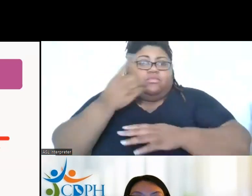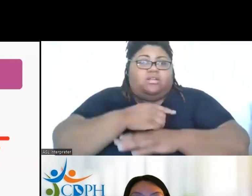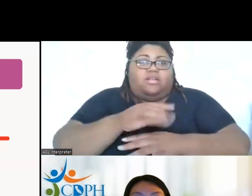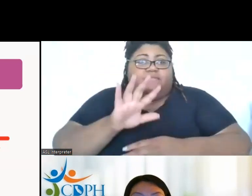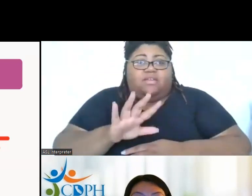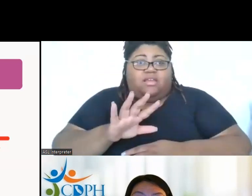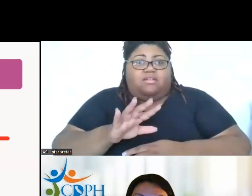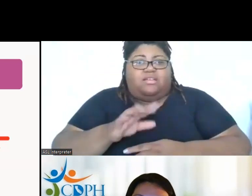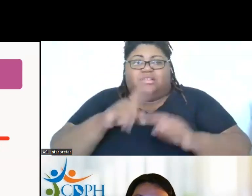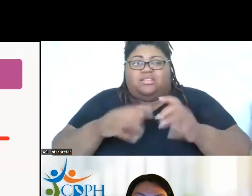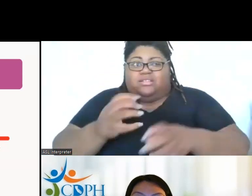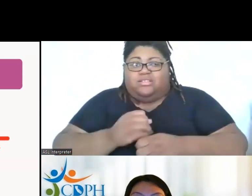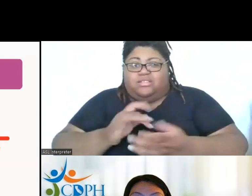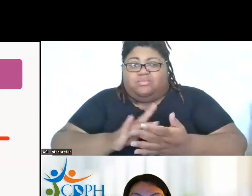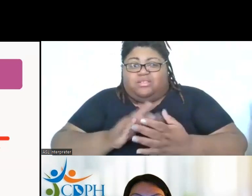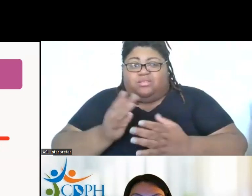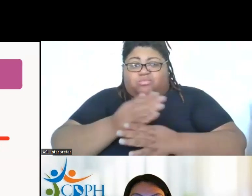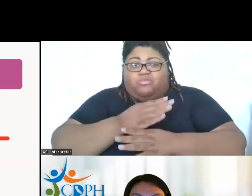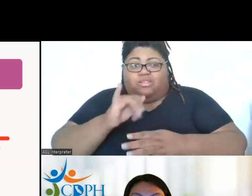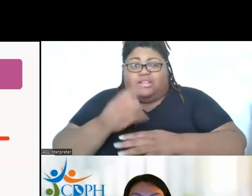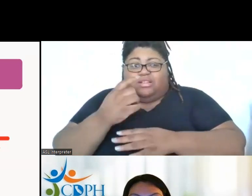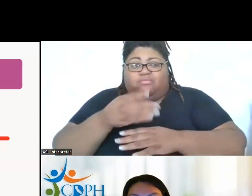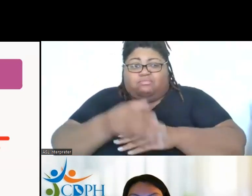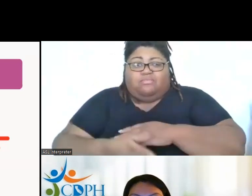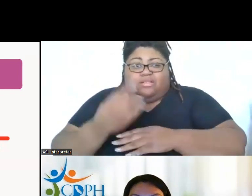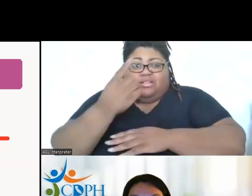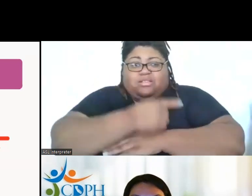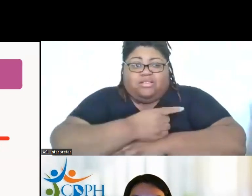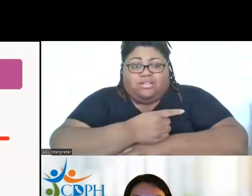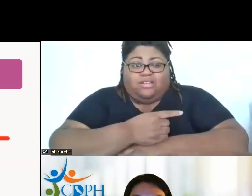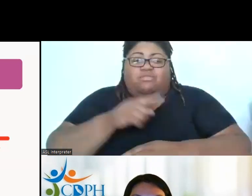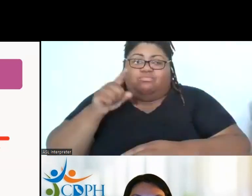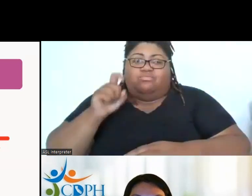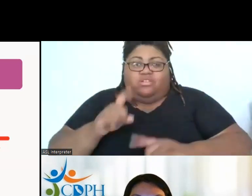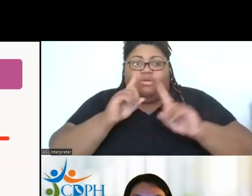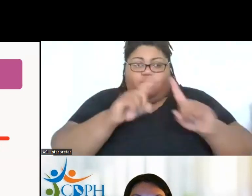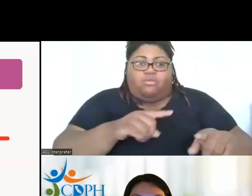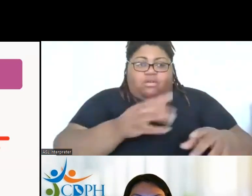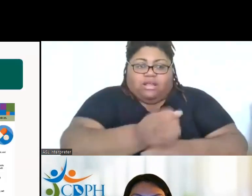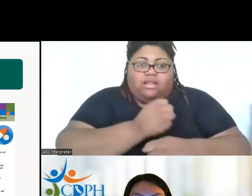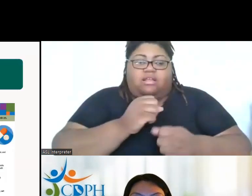then ideally folks will be able to find ways to pick up the medication and start that day.